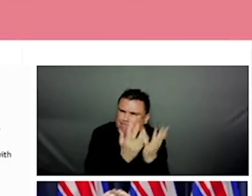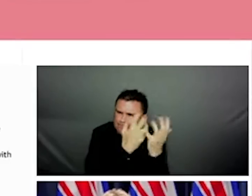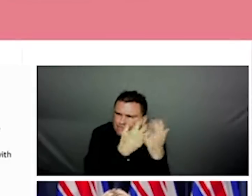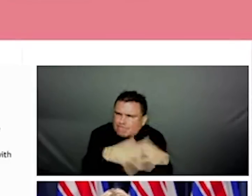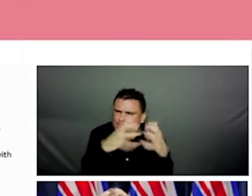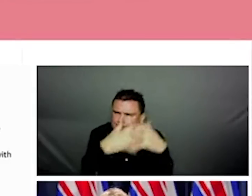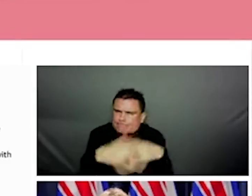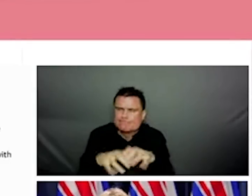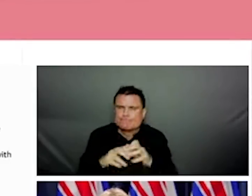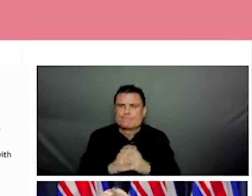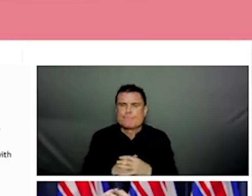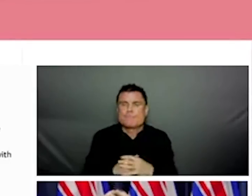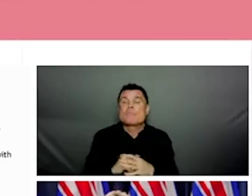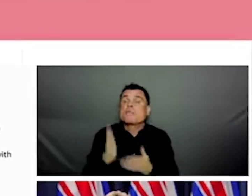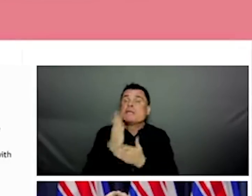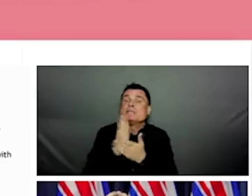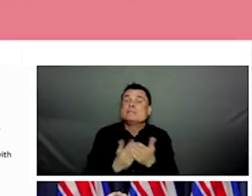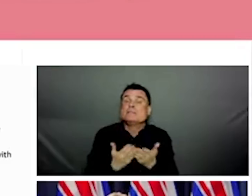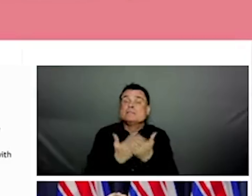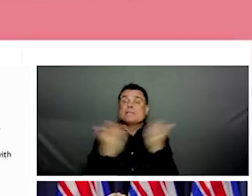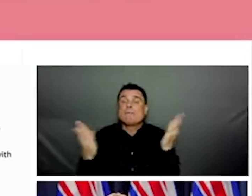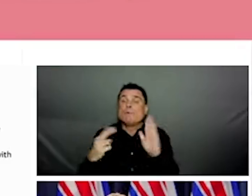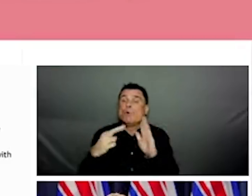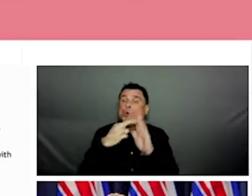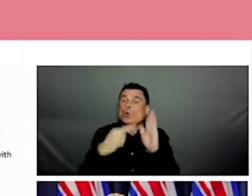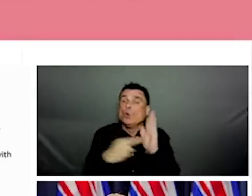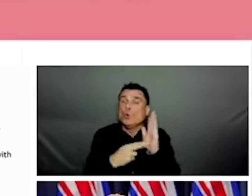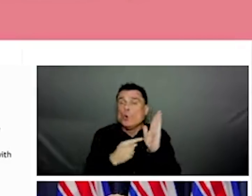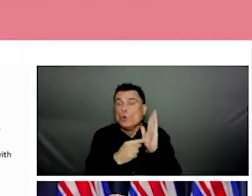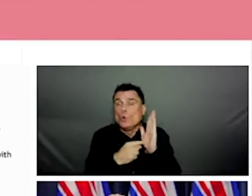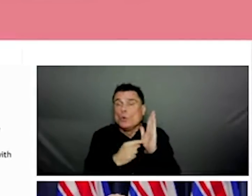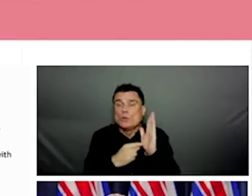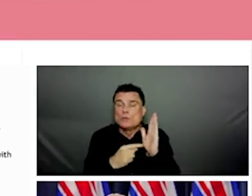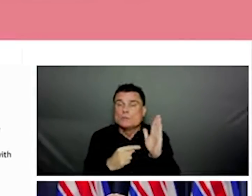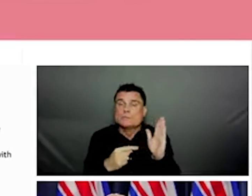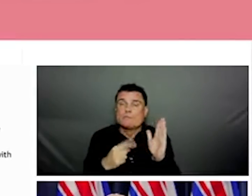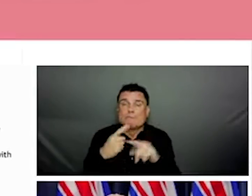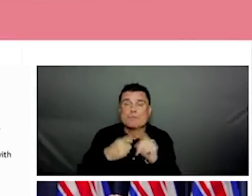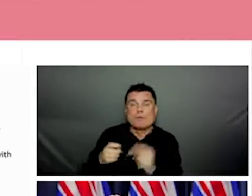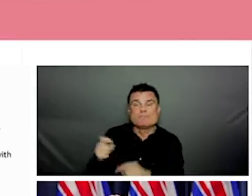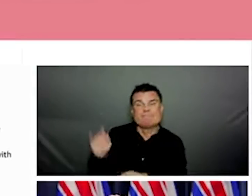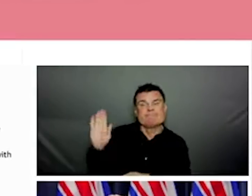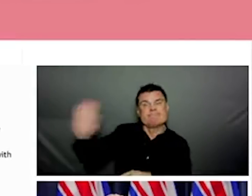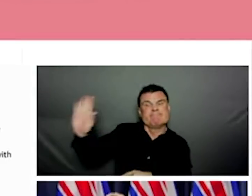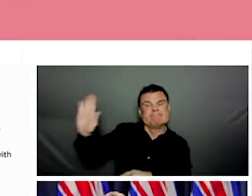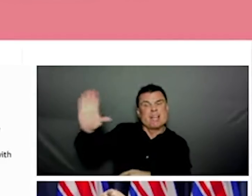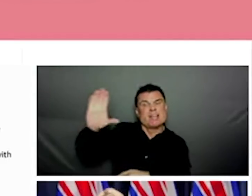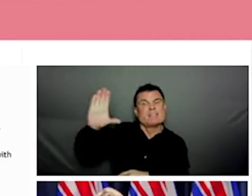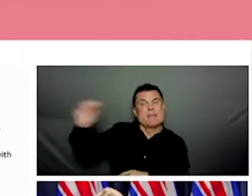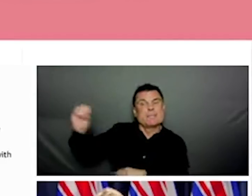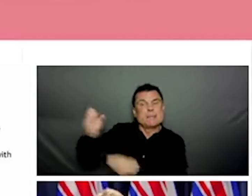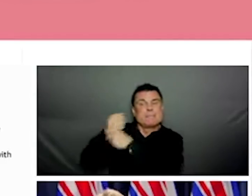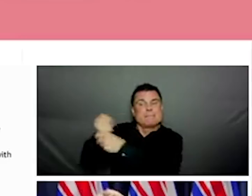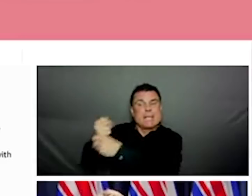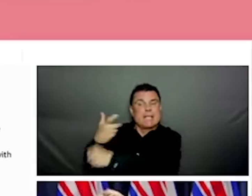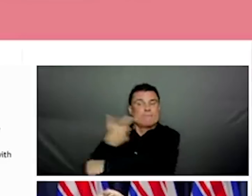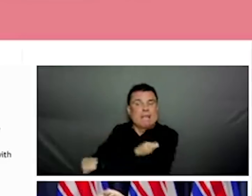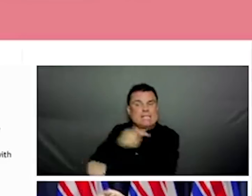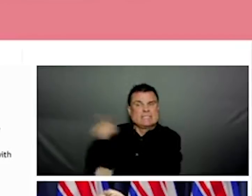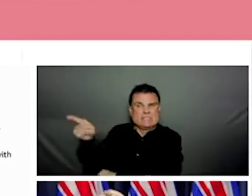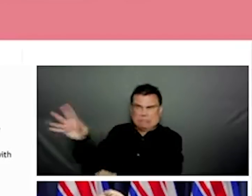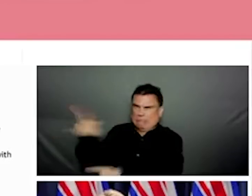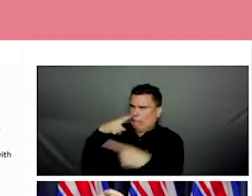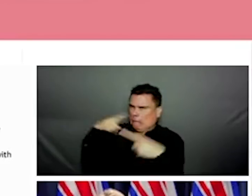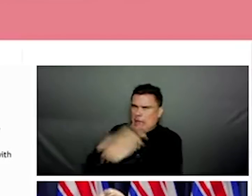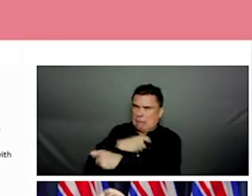what size, how many doses you can move and redistribute at any point in time. And then how long they